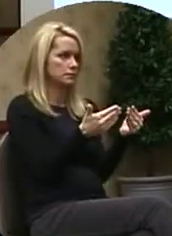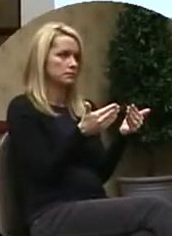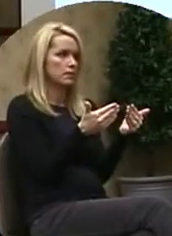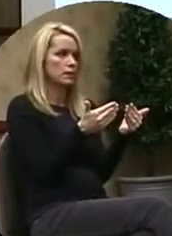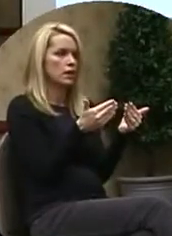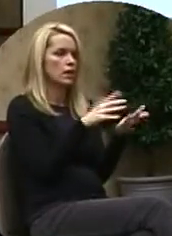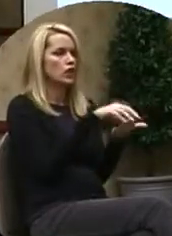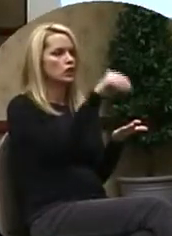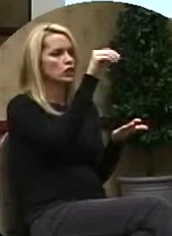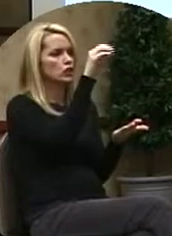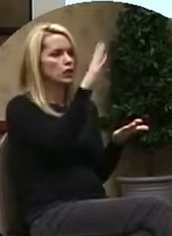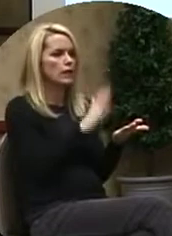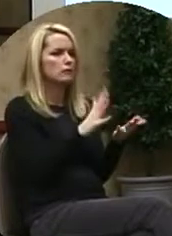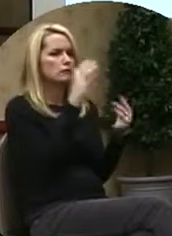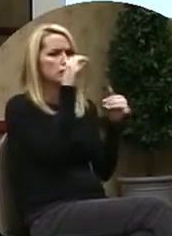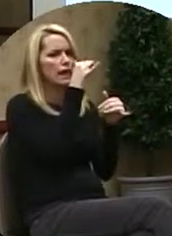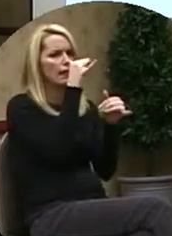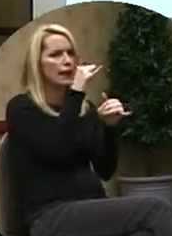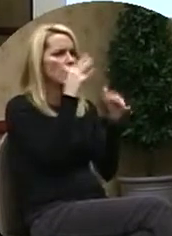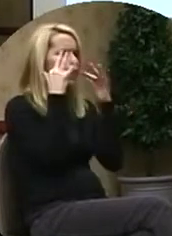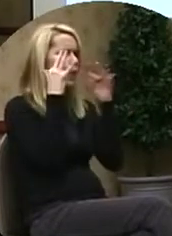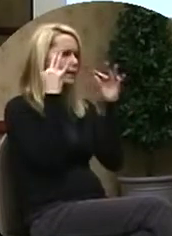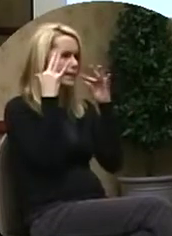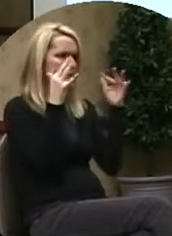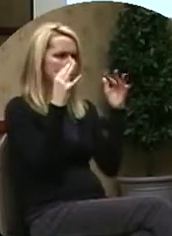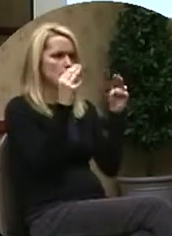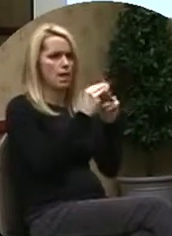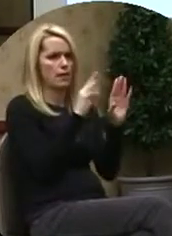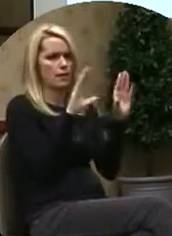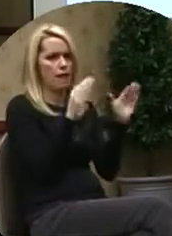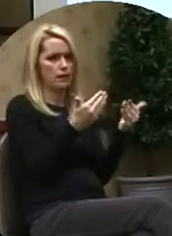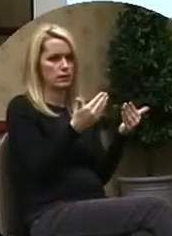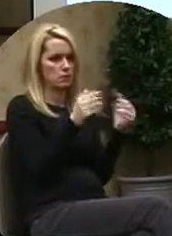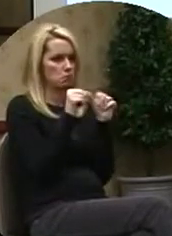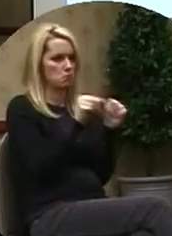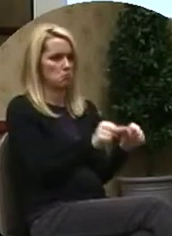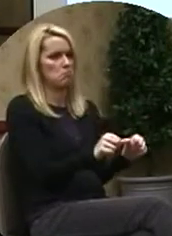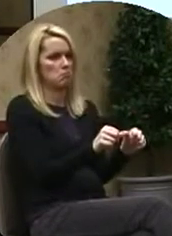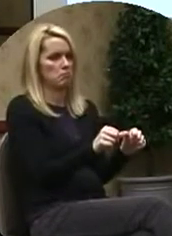And the student does silly noises in math class.